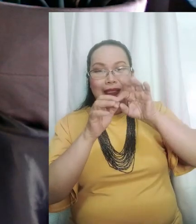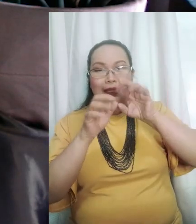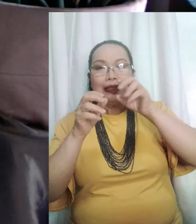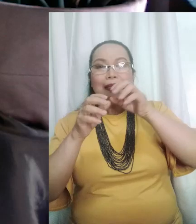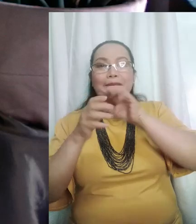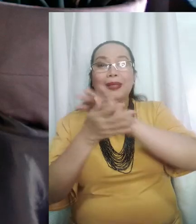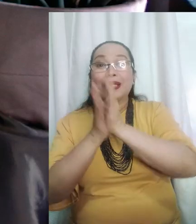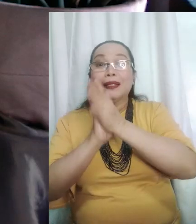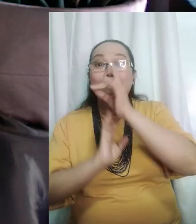a shift of